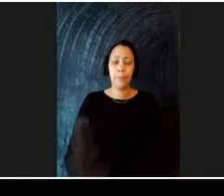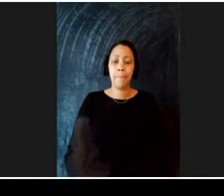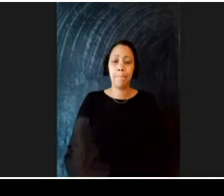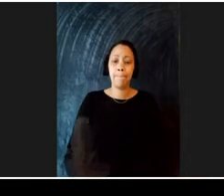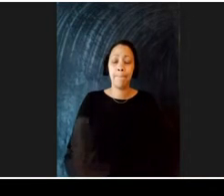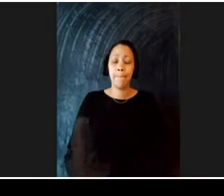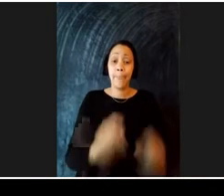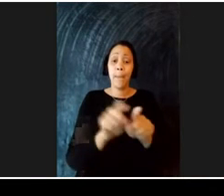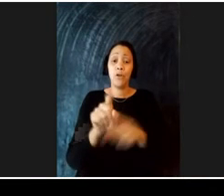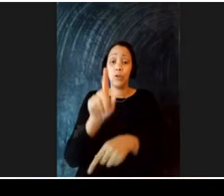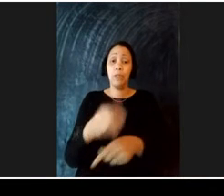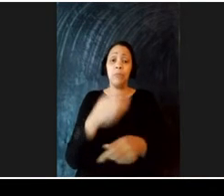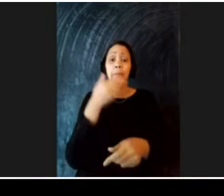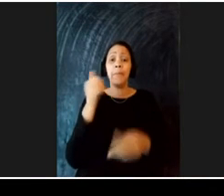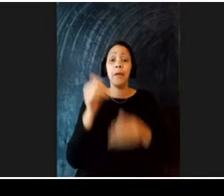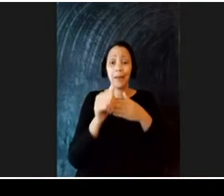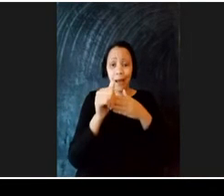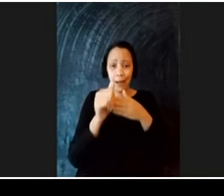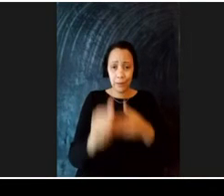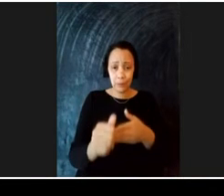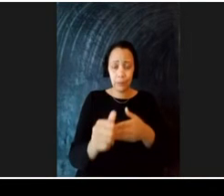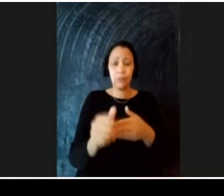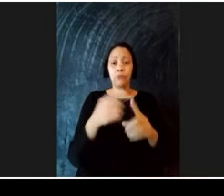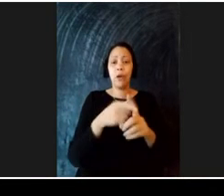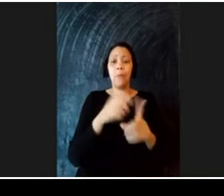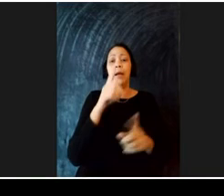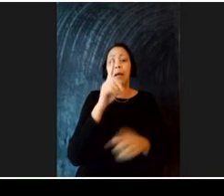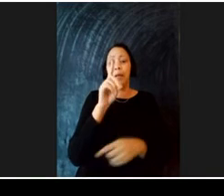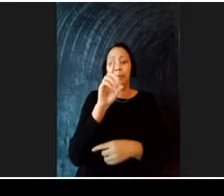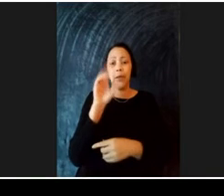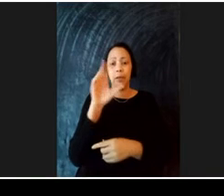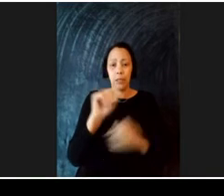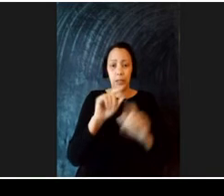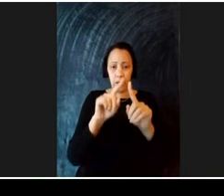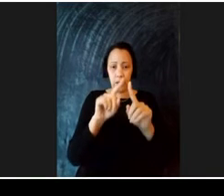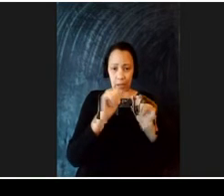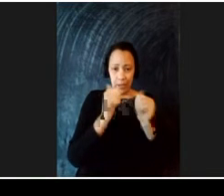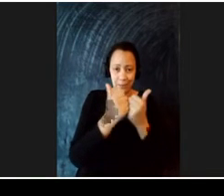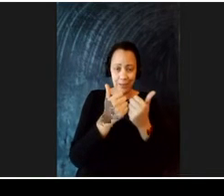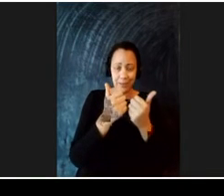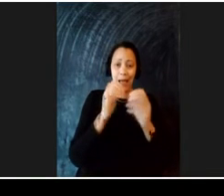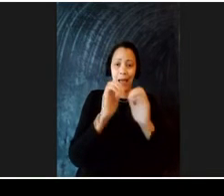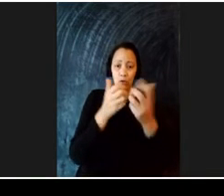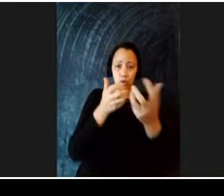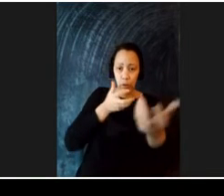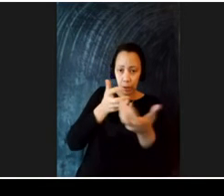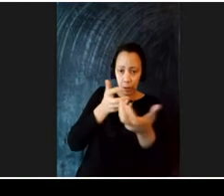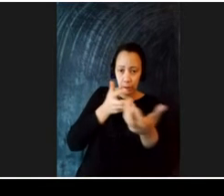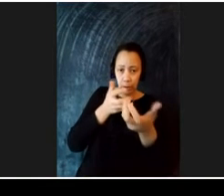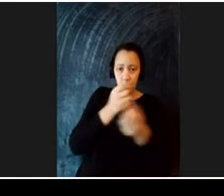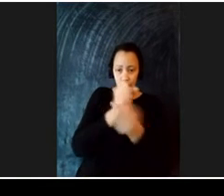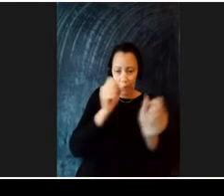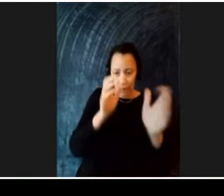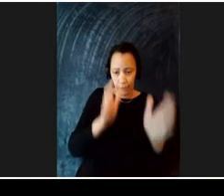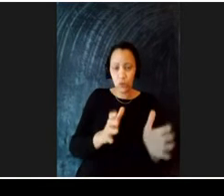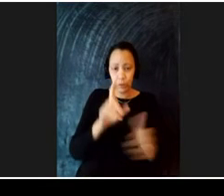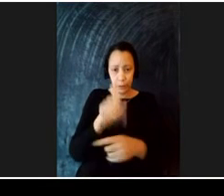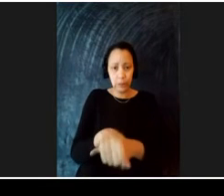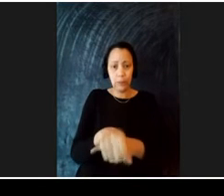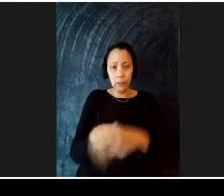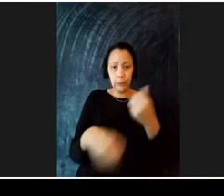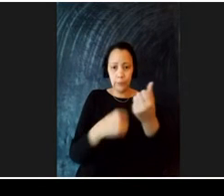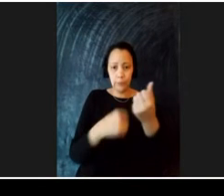nature of a domestic violence relationship in real time when calls are down it does not mean that violence in some form is not